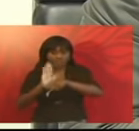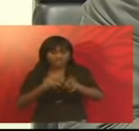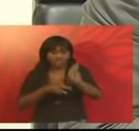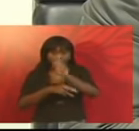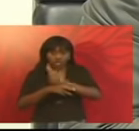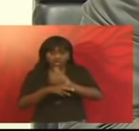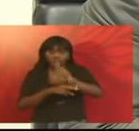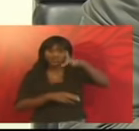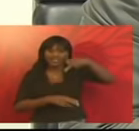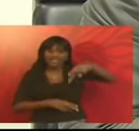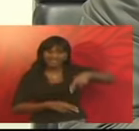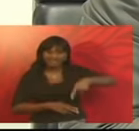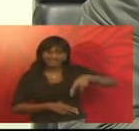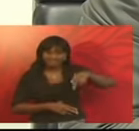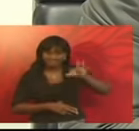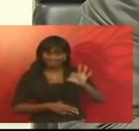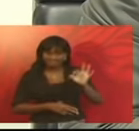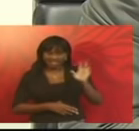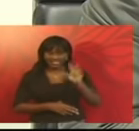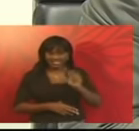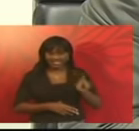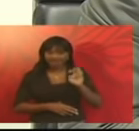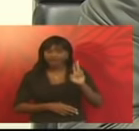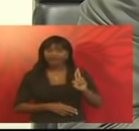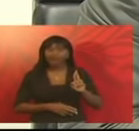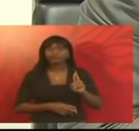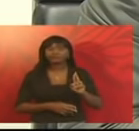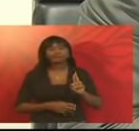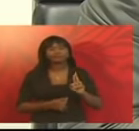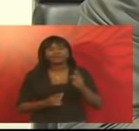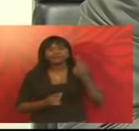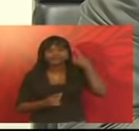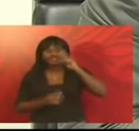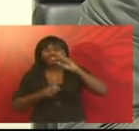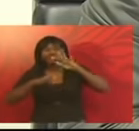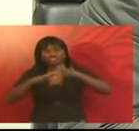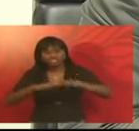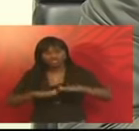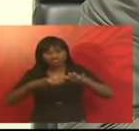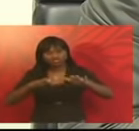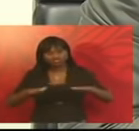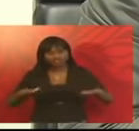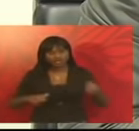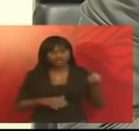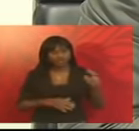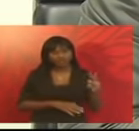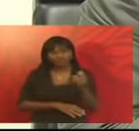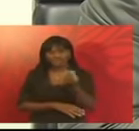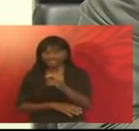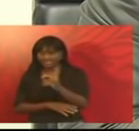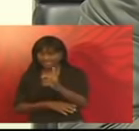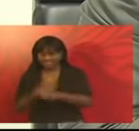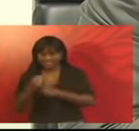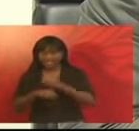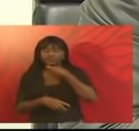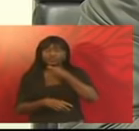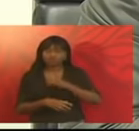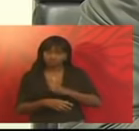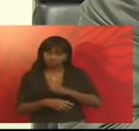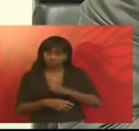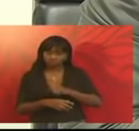Pfizer vaccine is that it's being used to target the pediatric population, that 12 to 18 population, and as